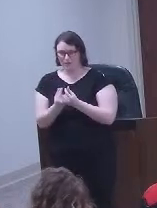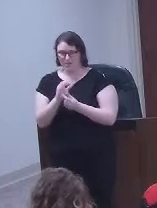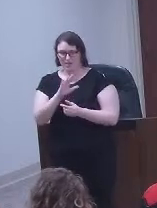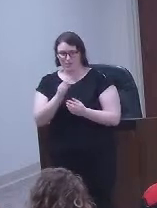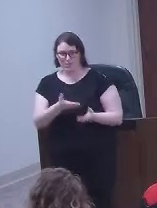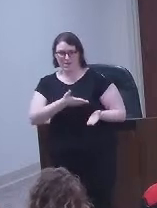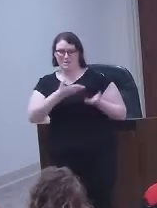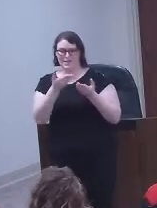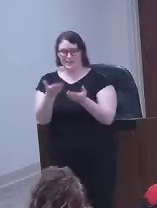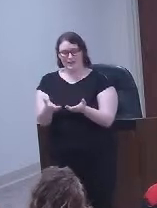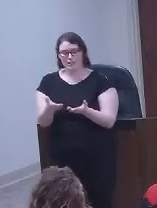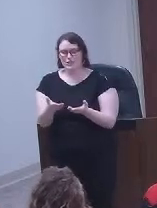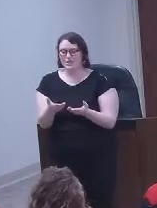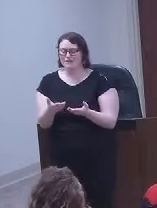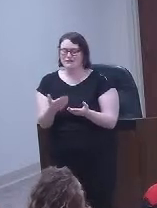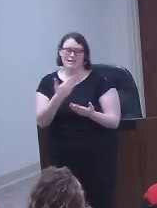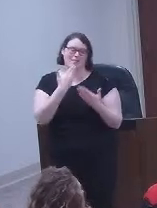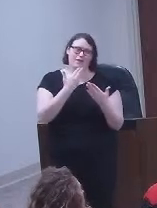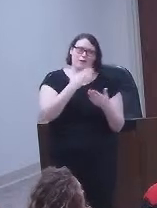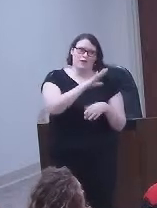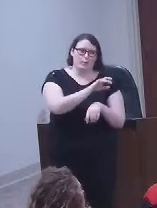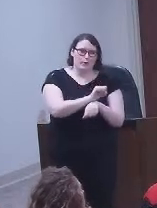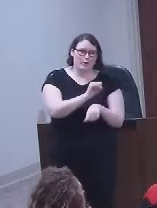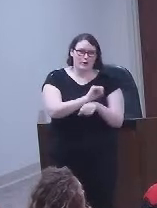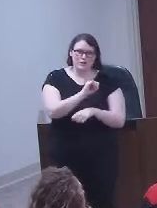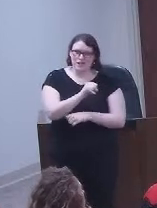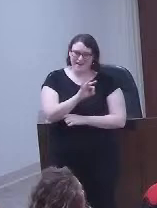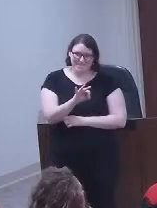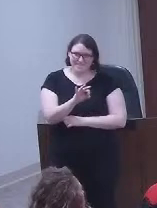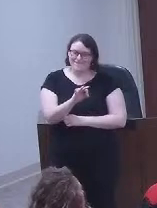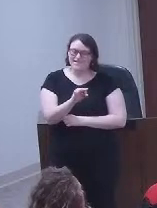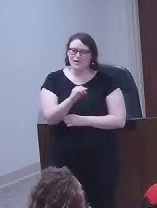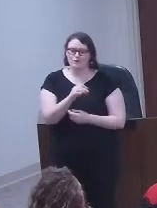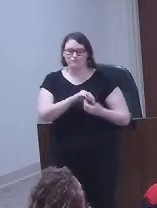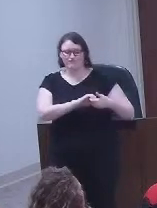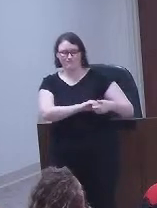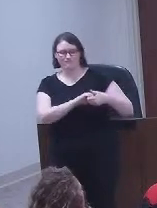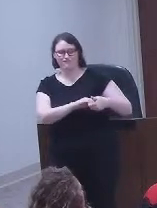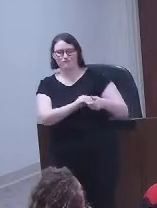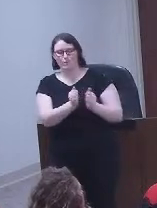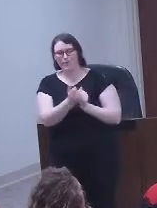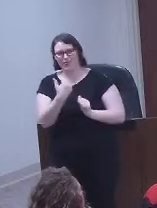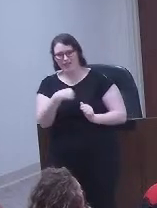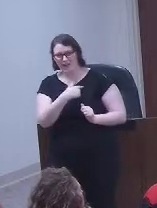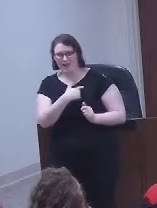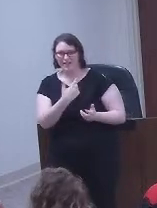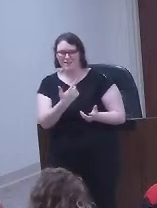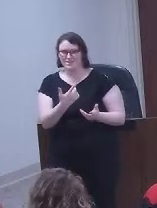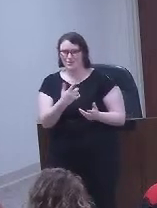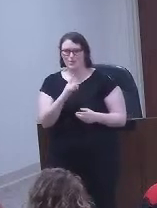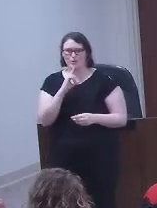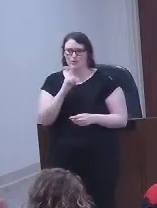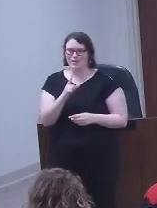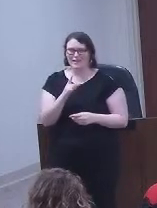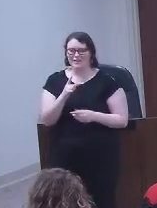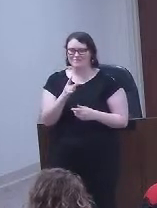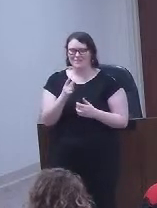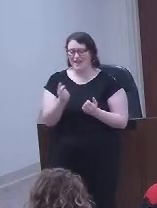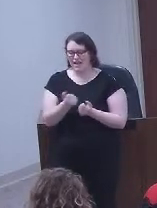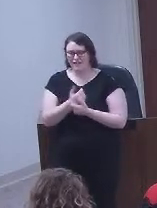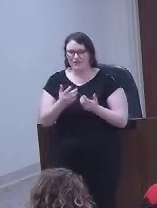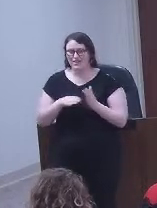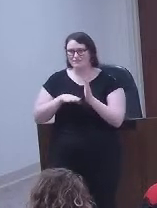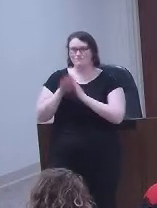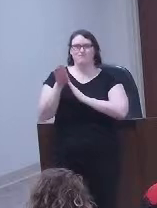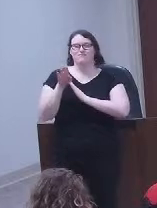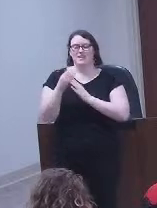forward. And so thank you, Jeff, for working with us and making those recommendations. It really brings everything to life when you